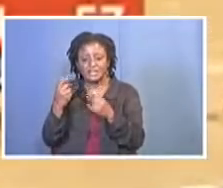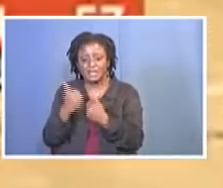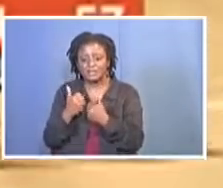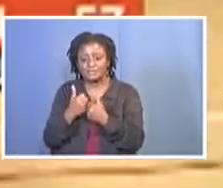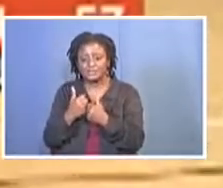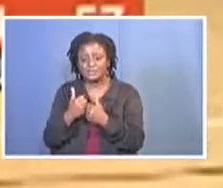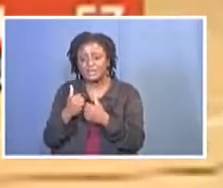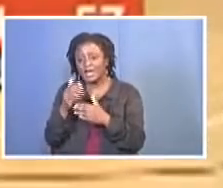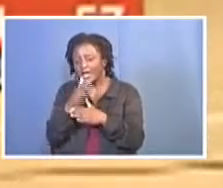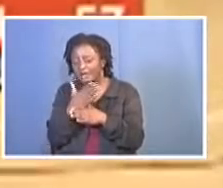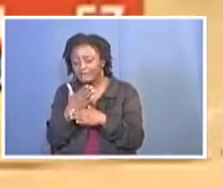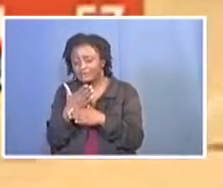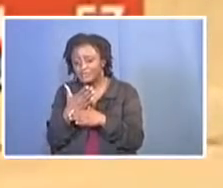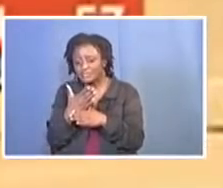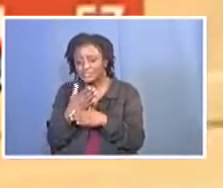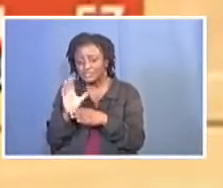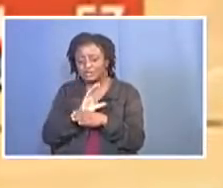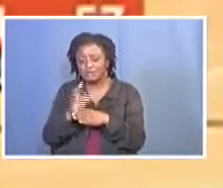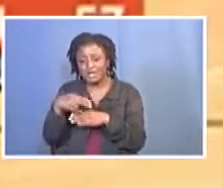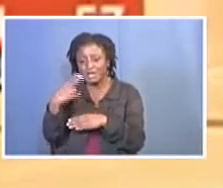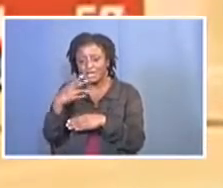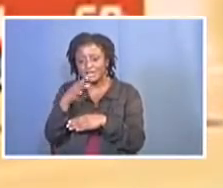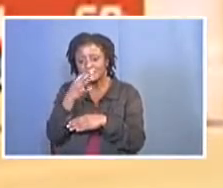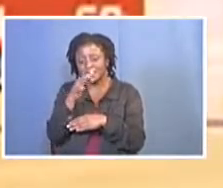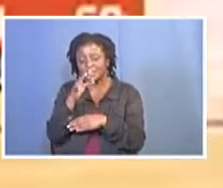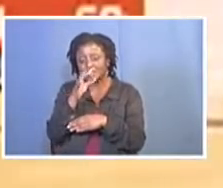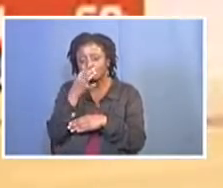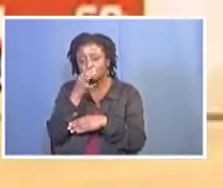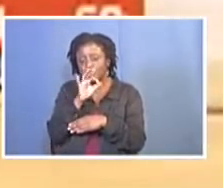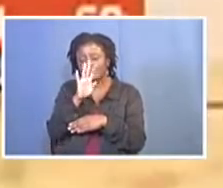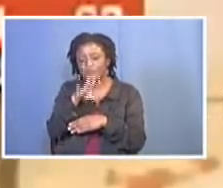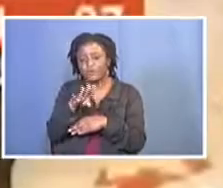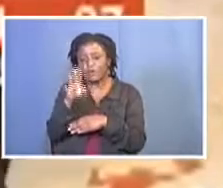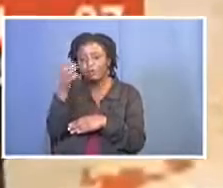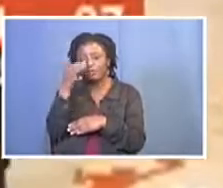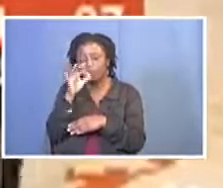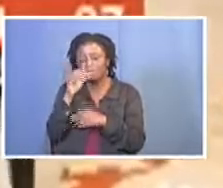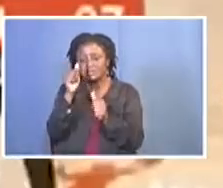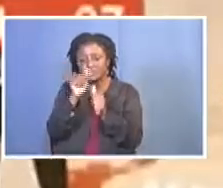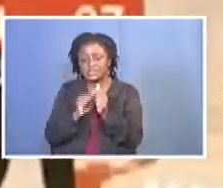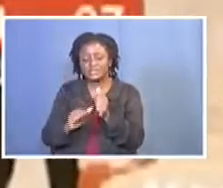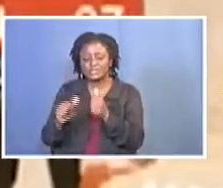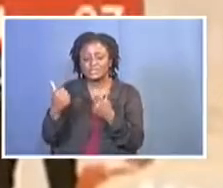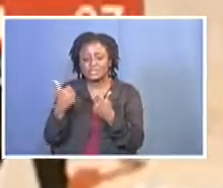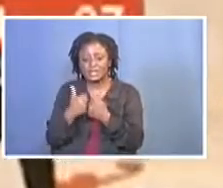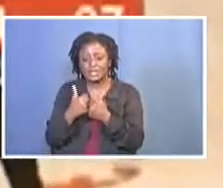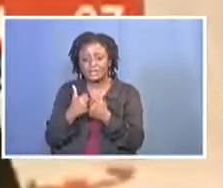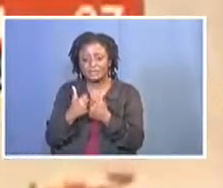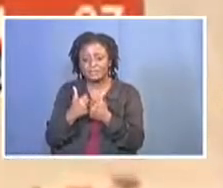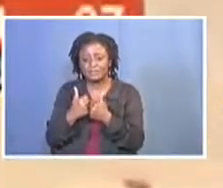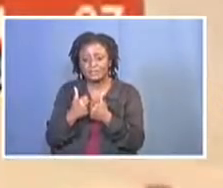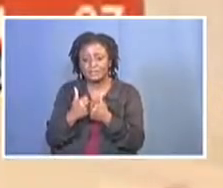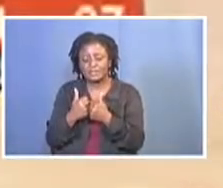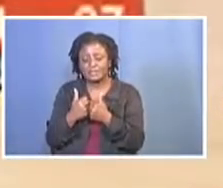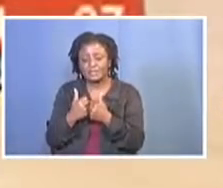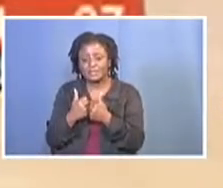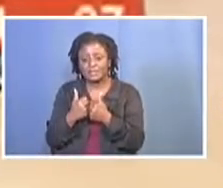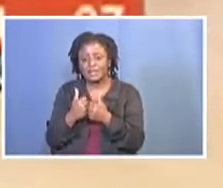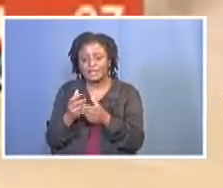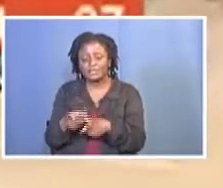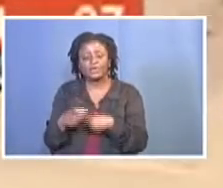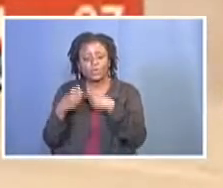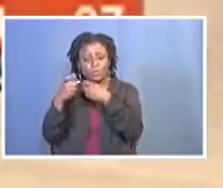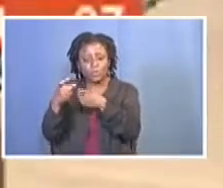career-high 19.4 points per game, 11 rebounds, and a career-best 2.8 assists. As far as the accolades, she